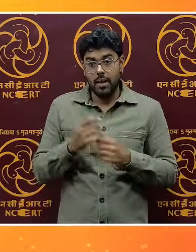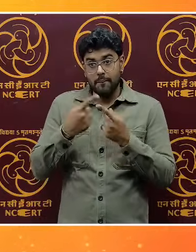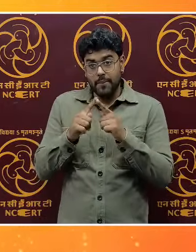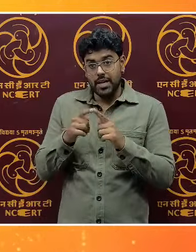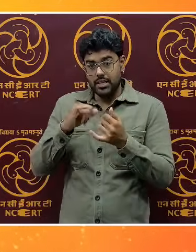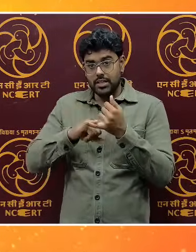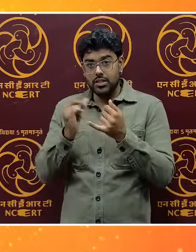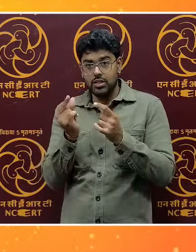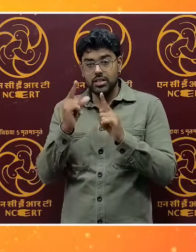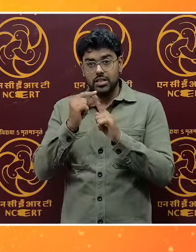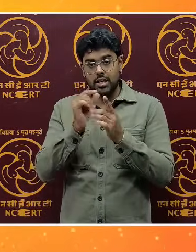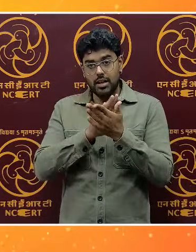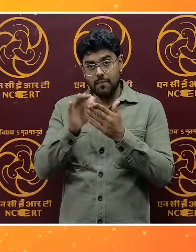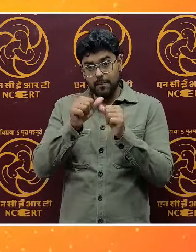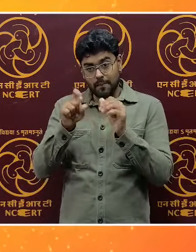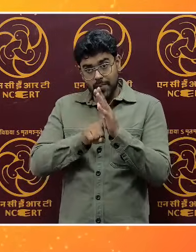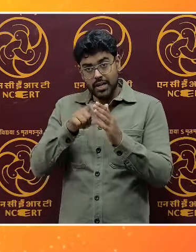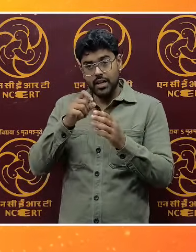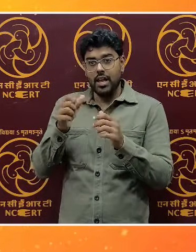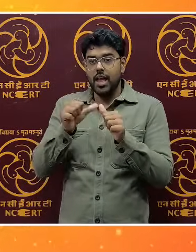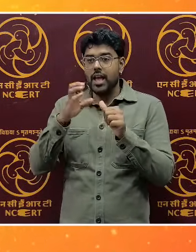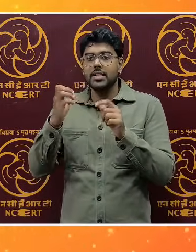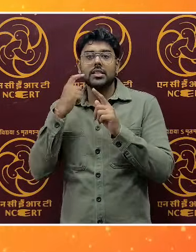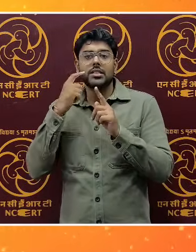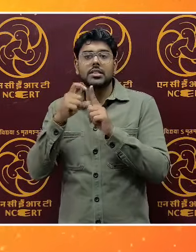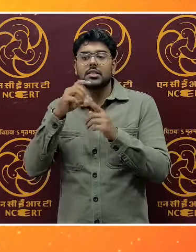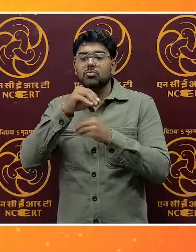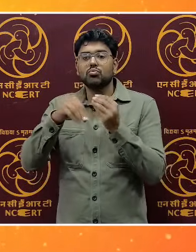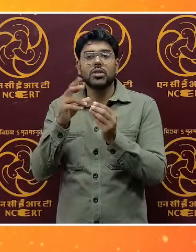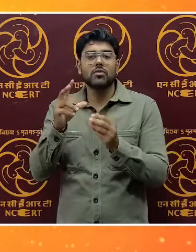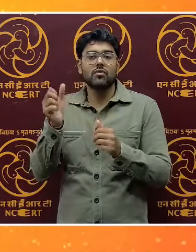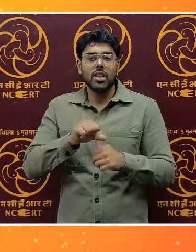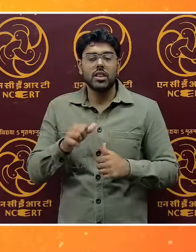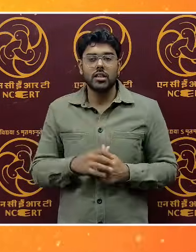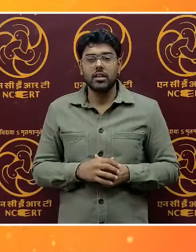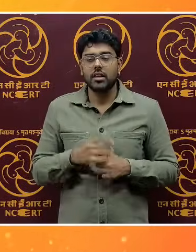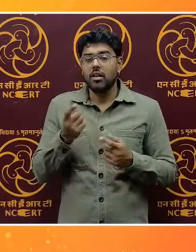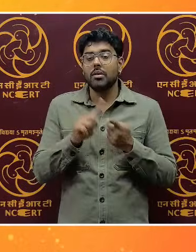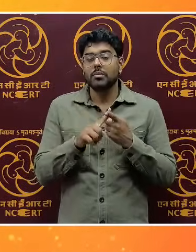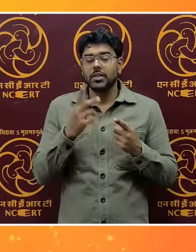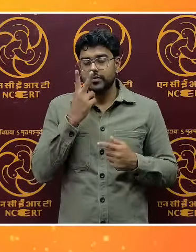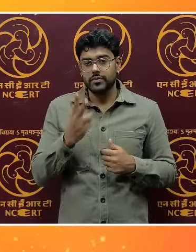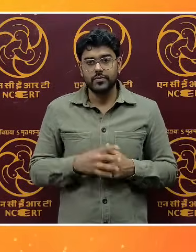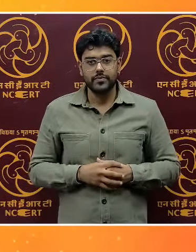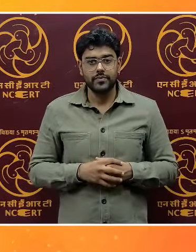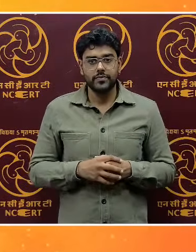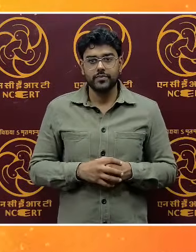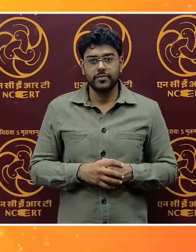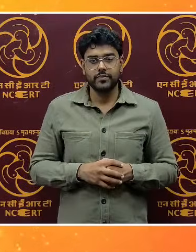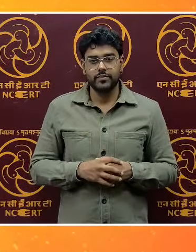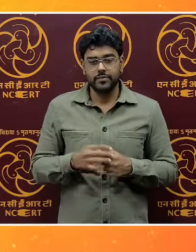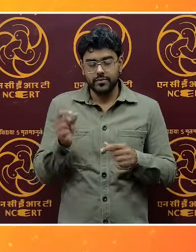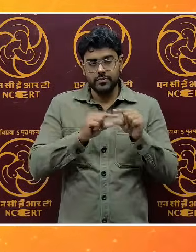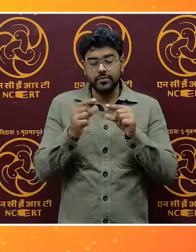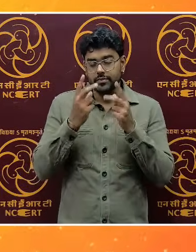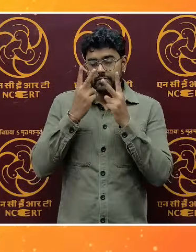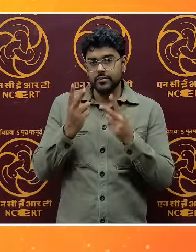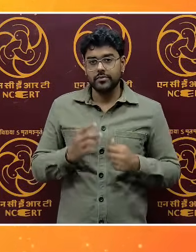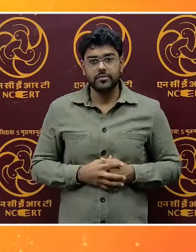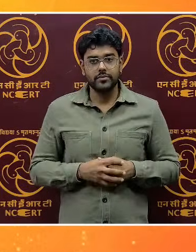with acids, right? So what exactly is happening? We'll quickly see those reactions